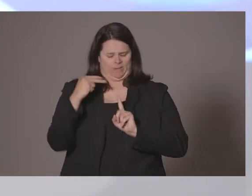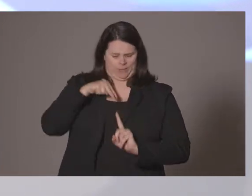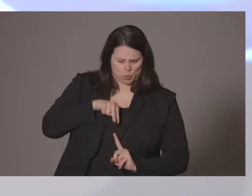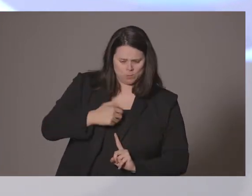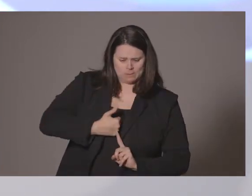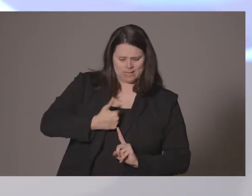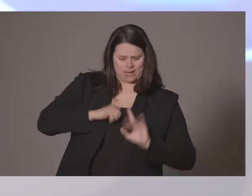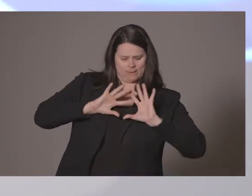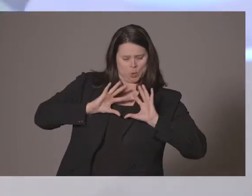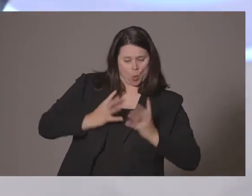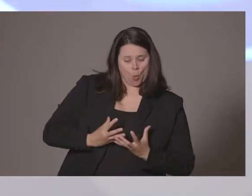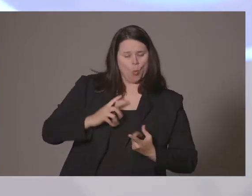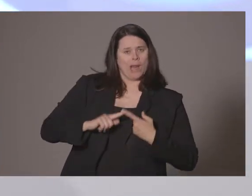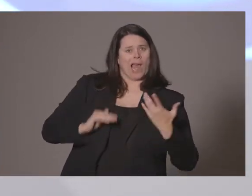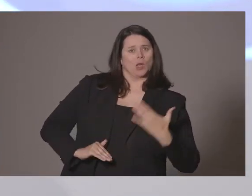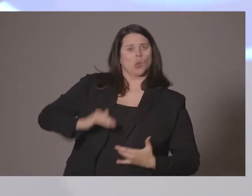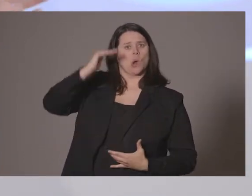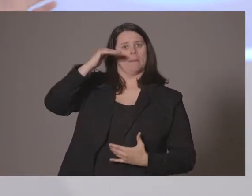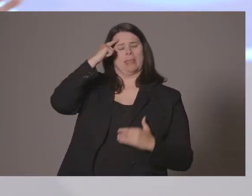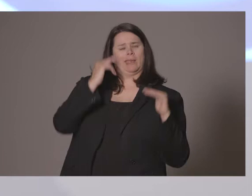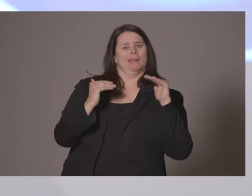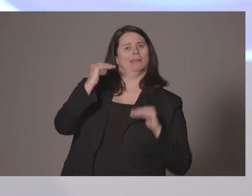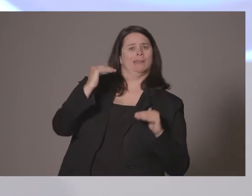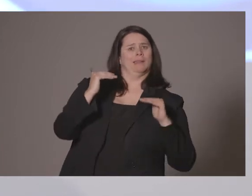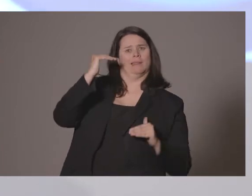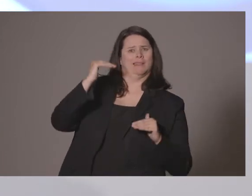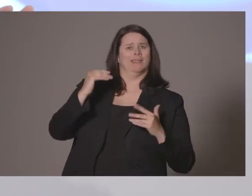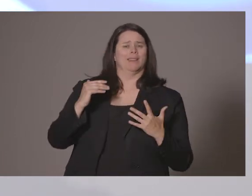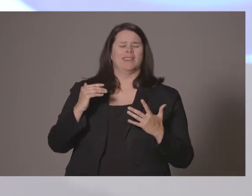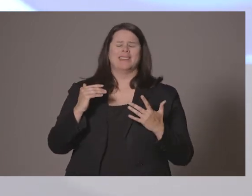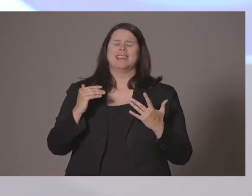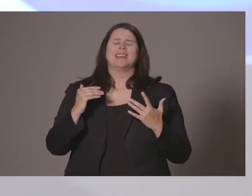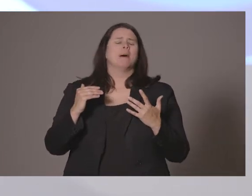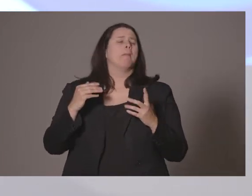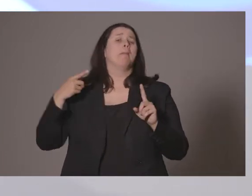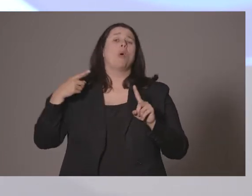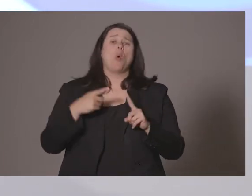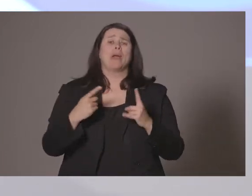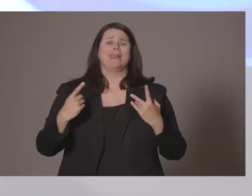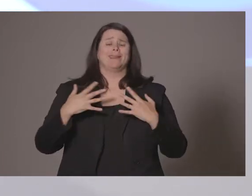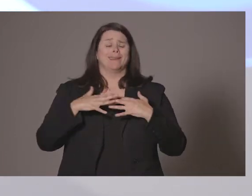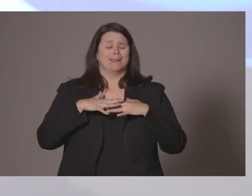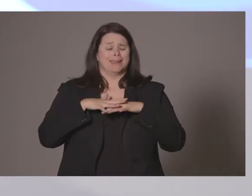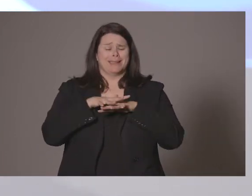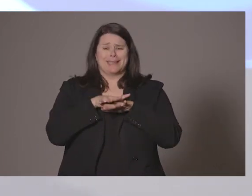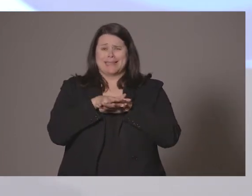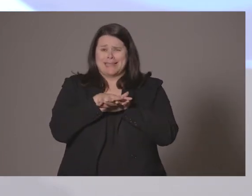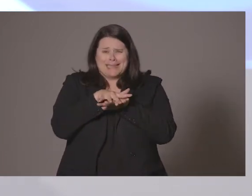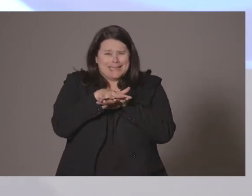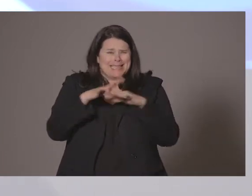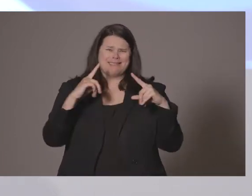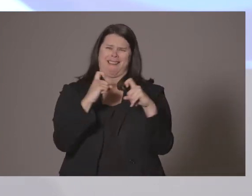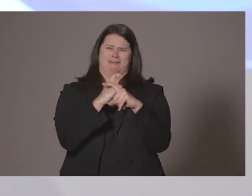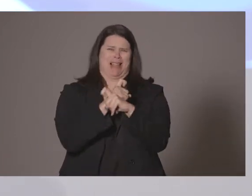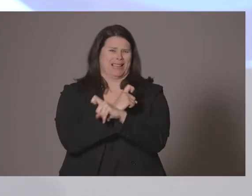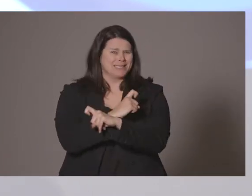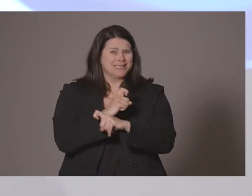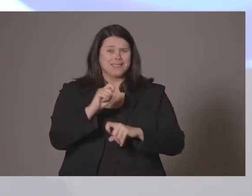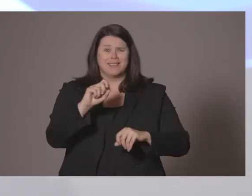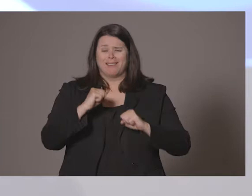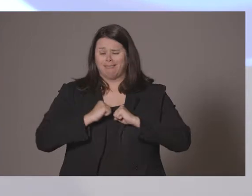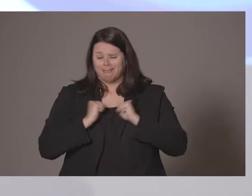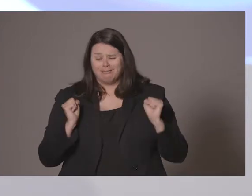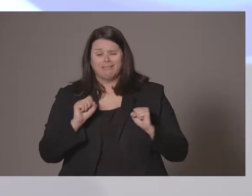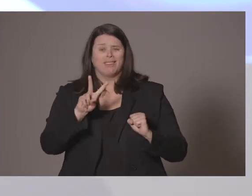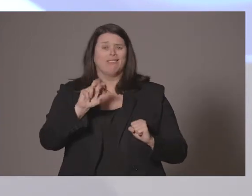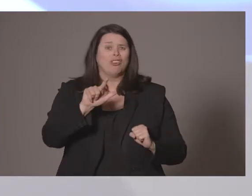when that is happening. It weaves in and out, and again, this is intimate work. This is vulnerable and